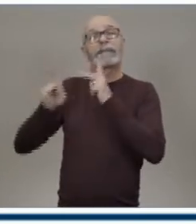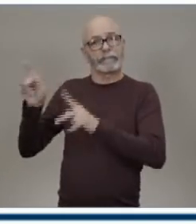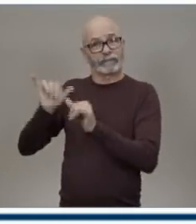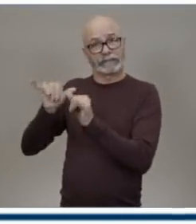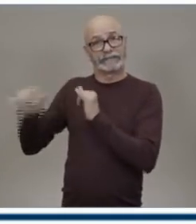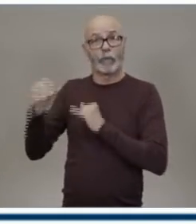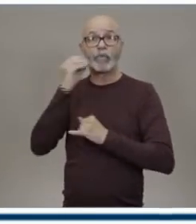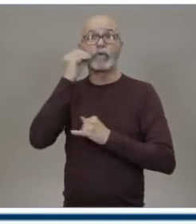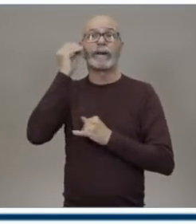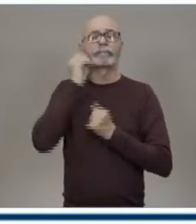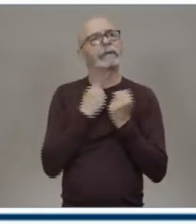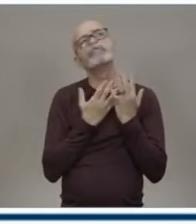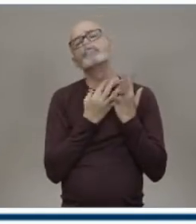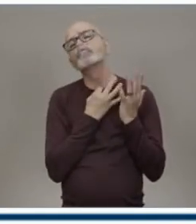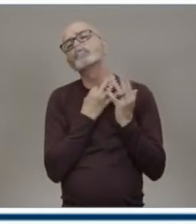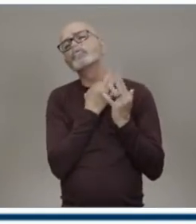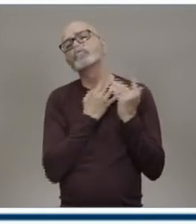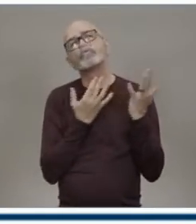test